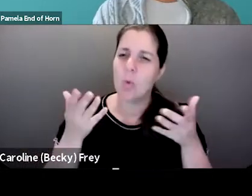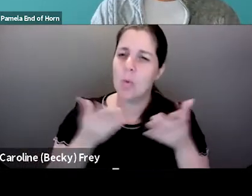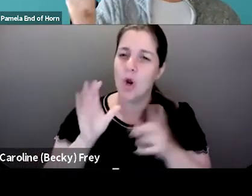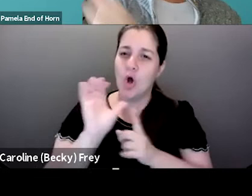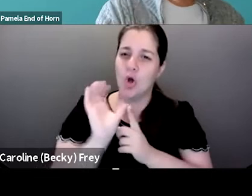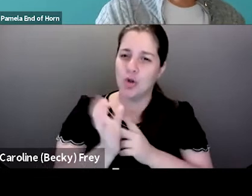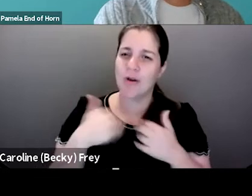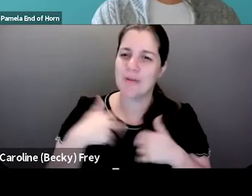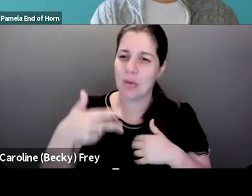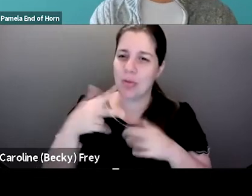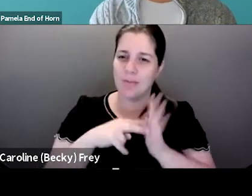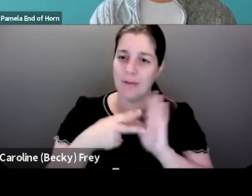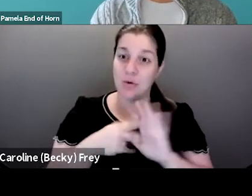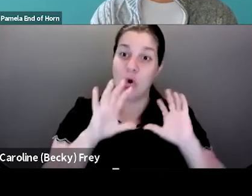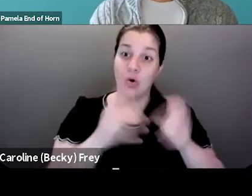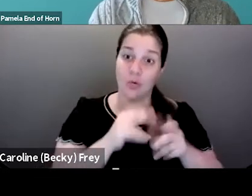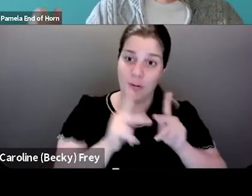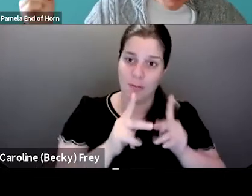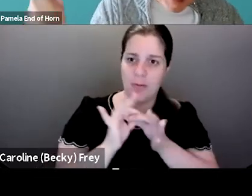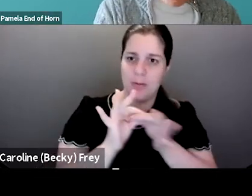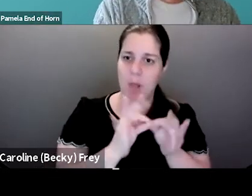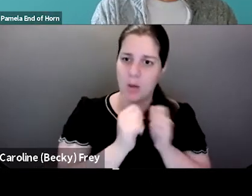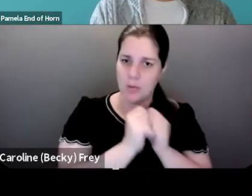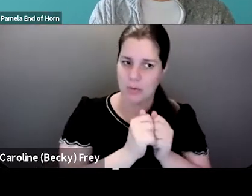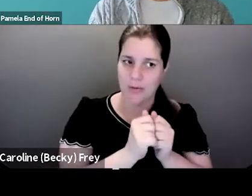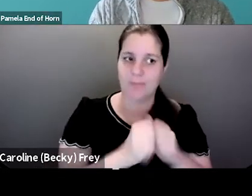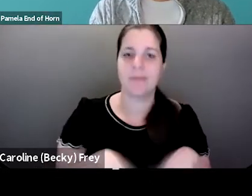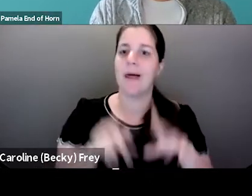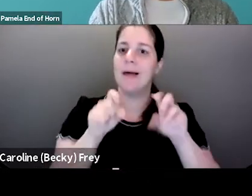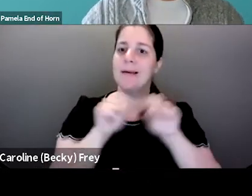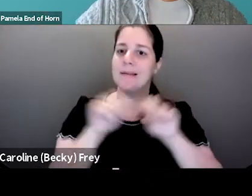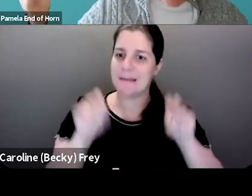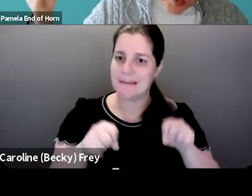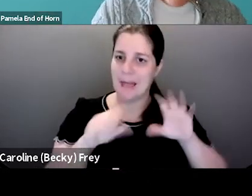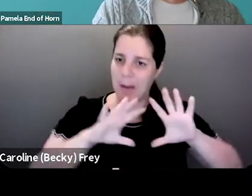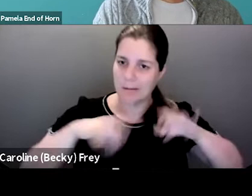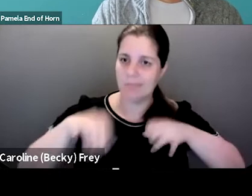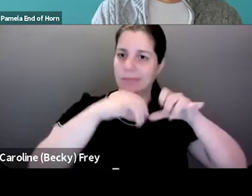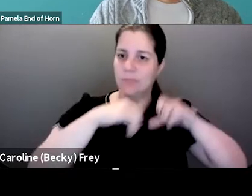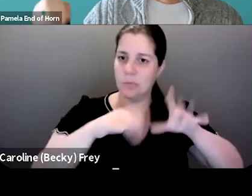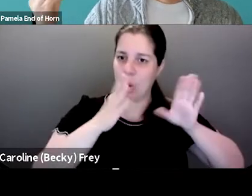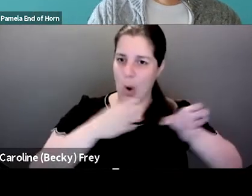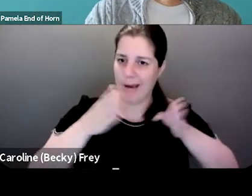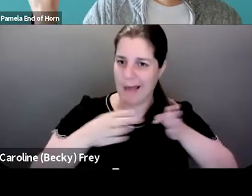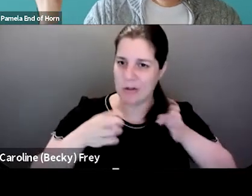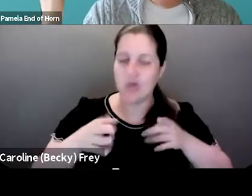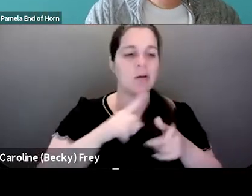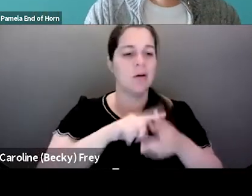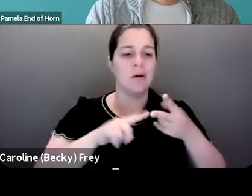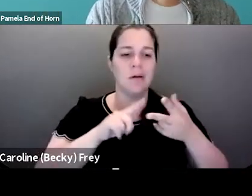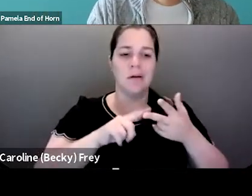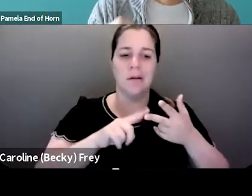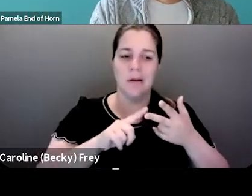three meanings. It's a group of people who belong together. It's a systemic organizer. And it really comes down to the